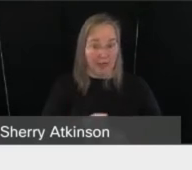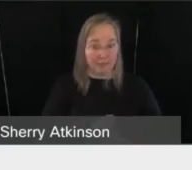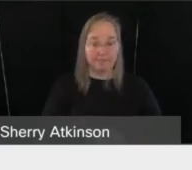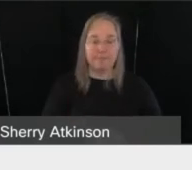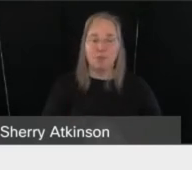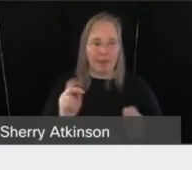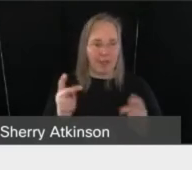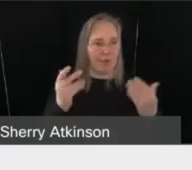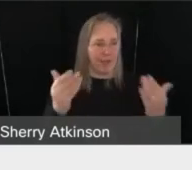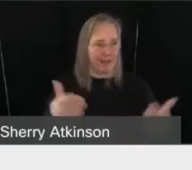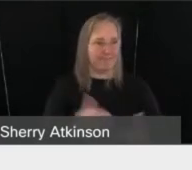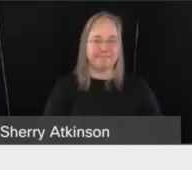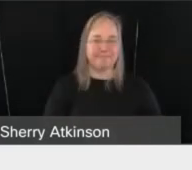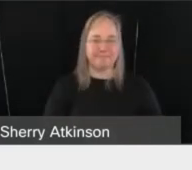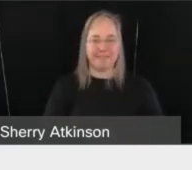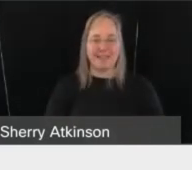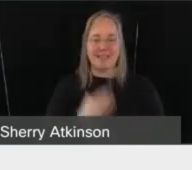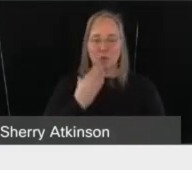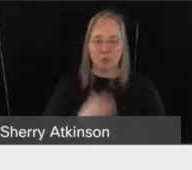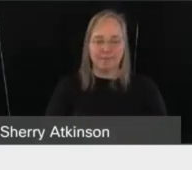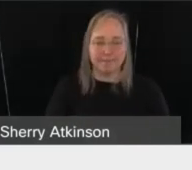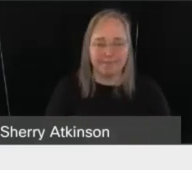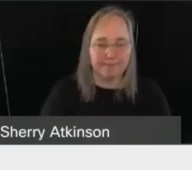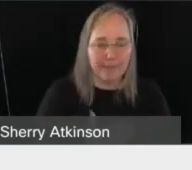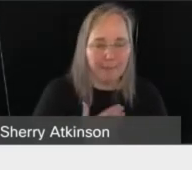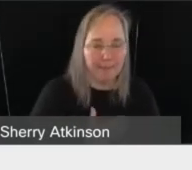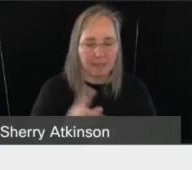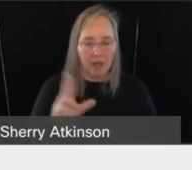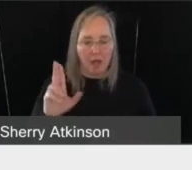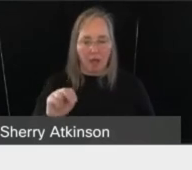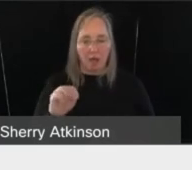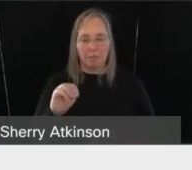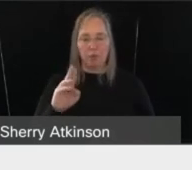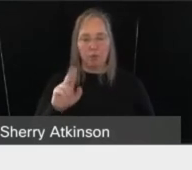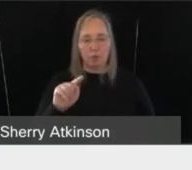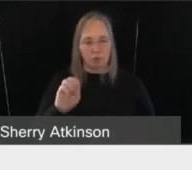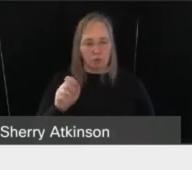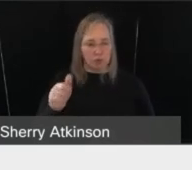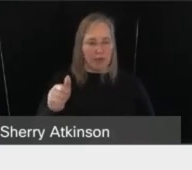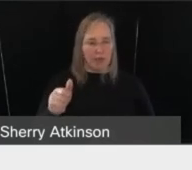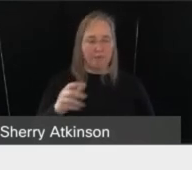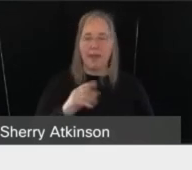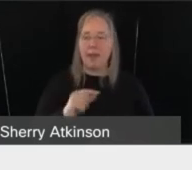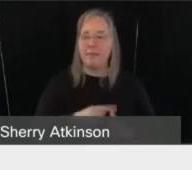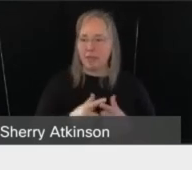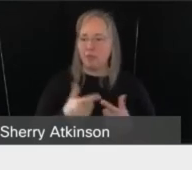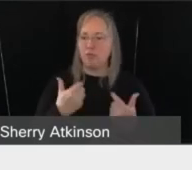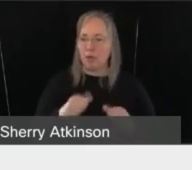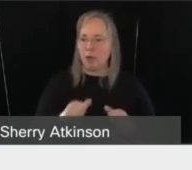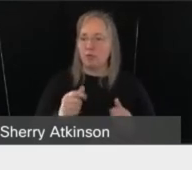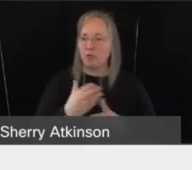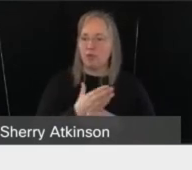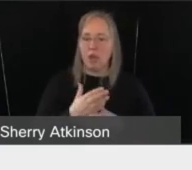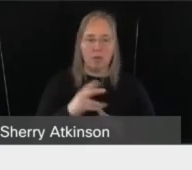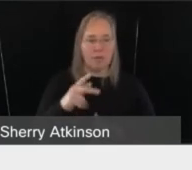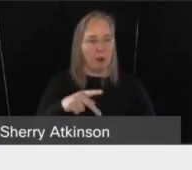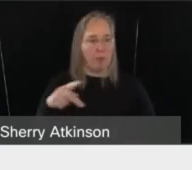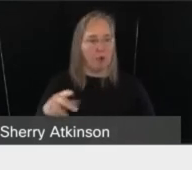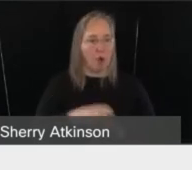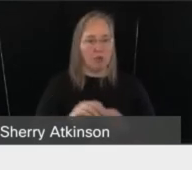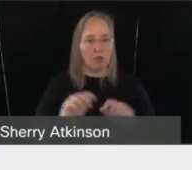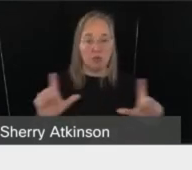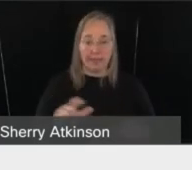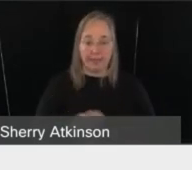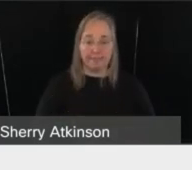you. Please unmute yourself. Yeah, and then you can try to share the PowerPoint on the screen.